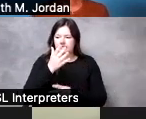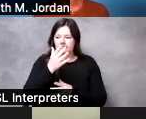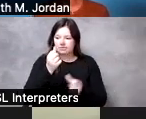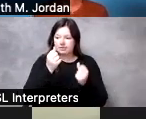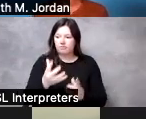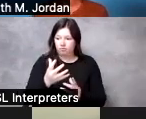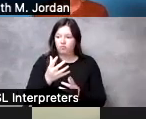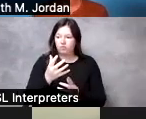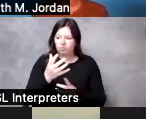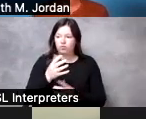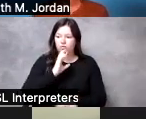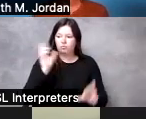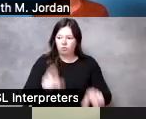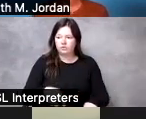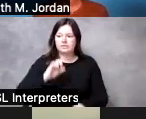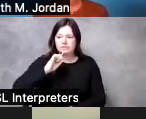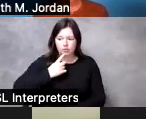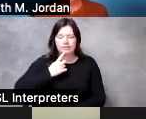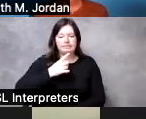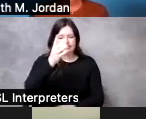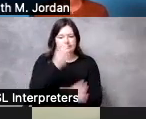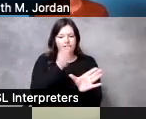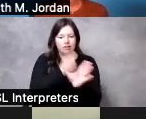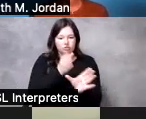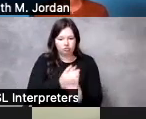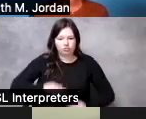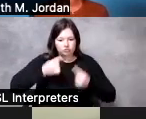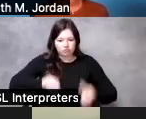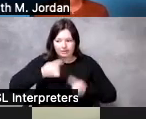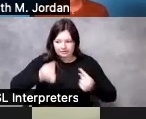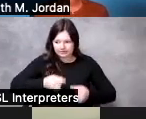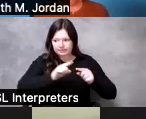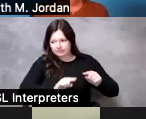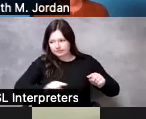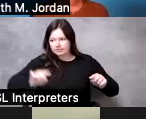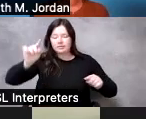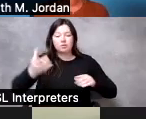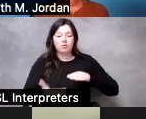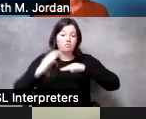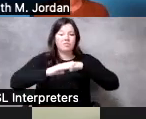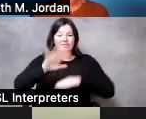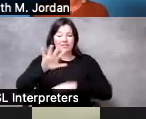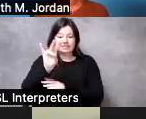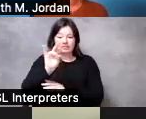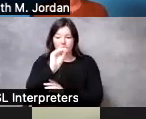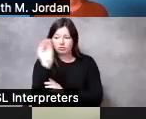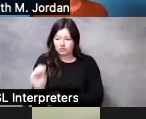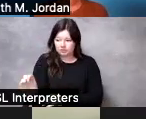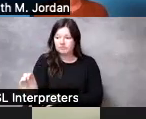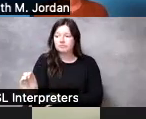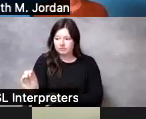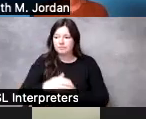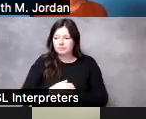significant increase over time at 57% between 2014 and 2021. We've